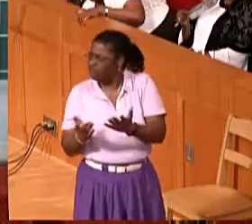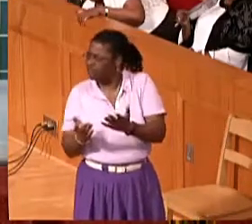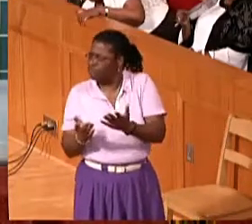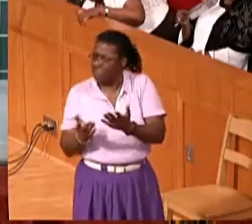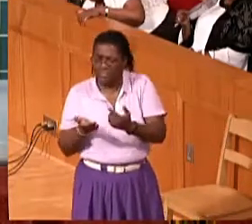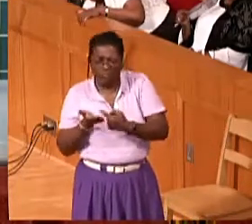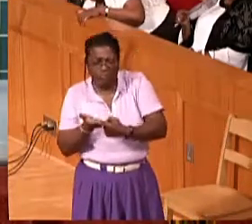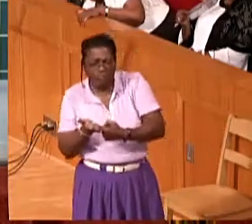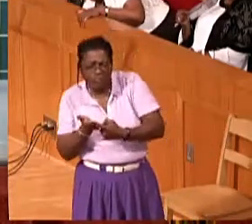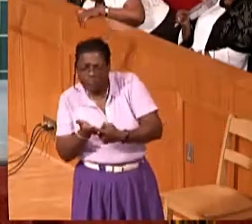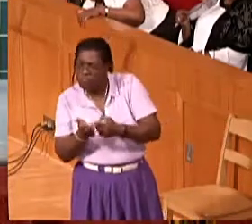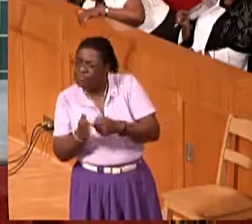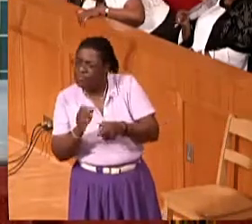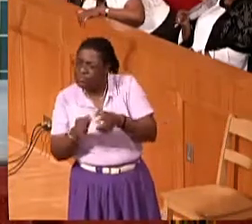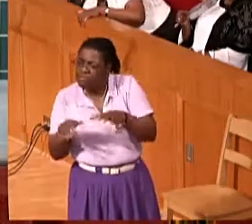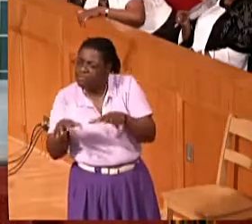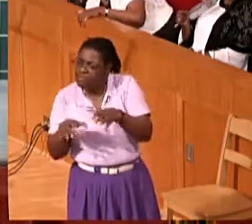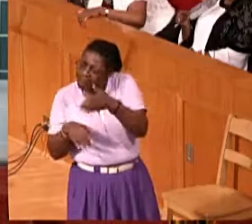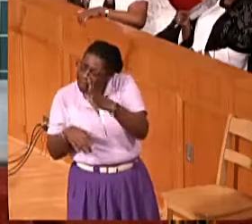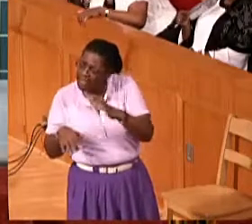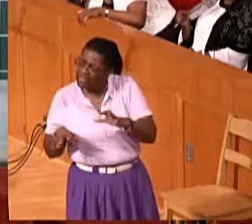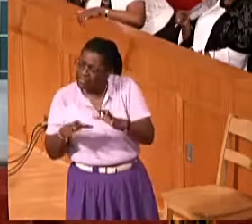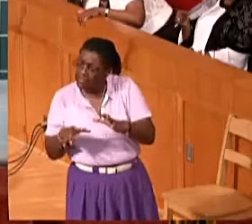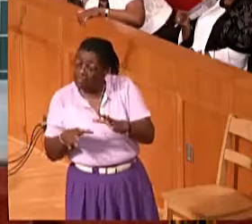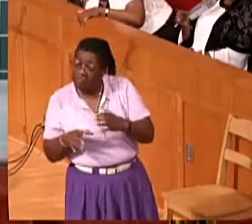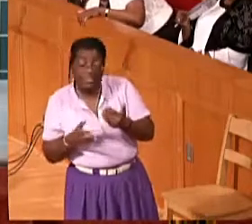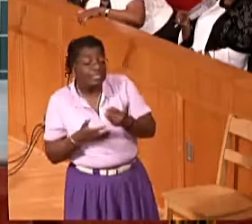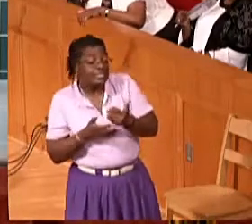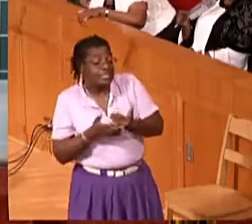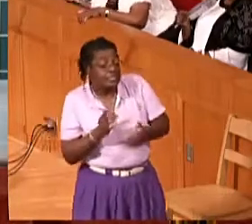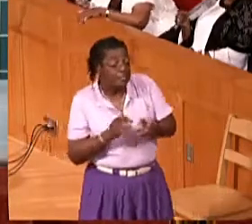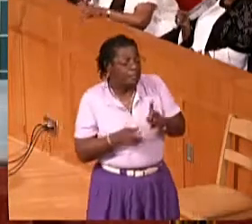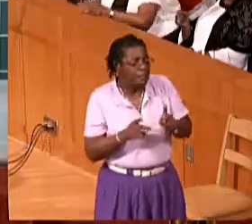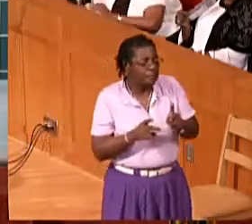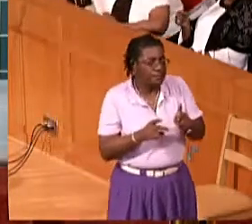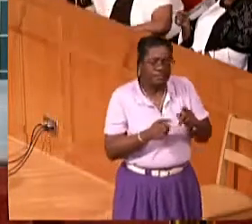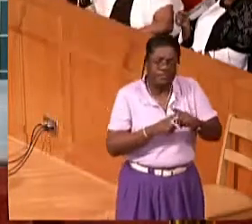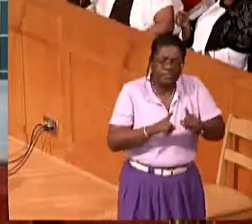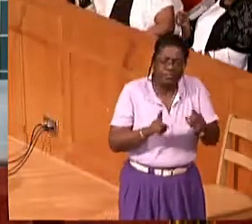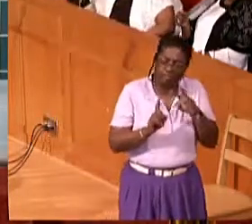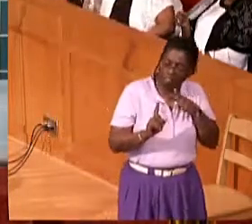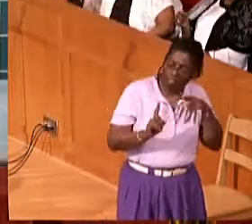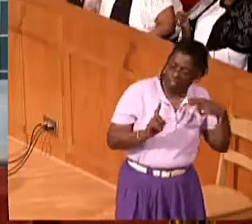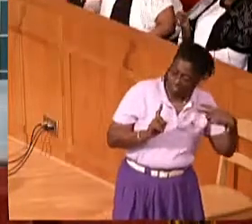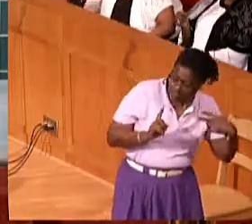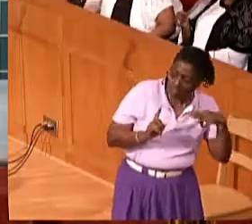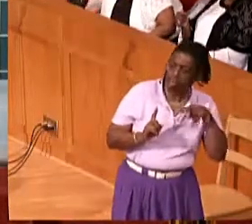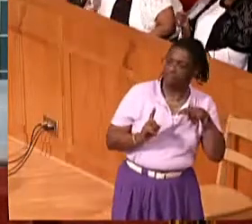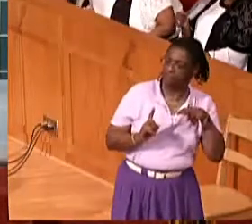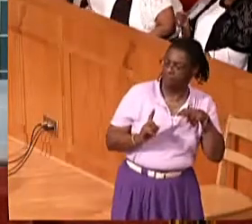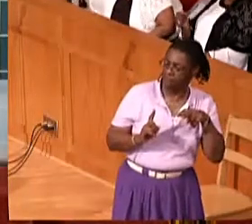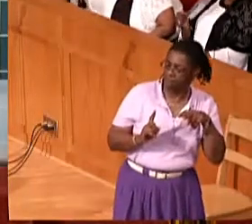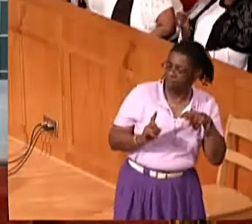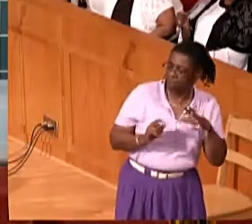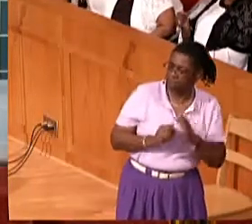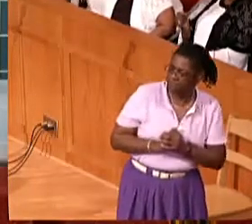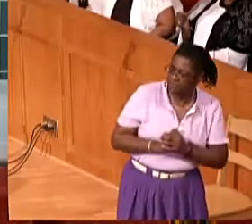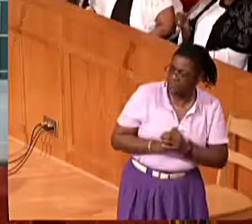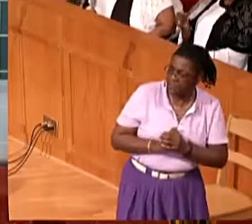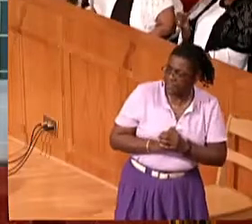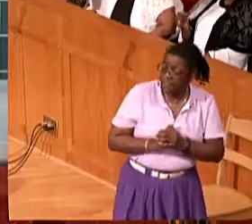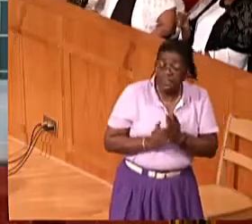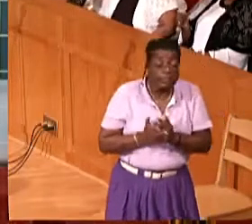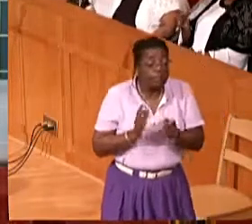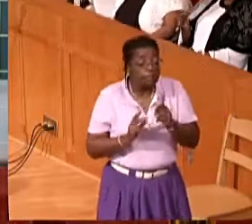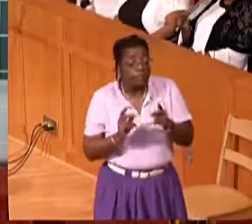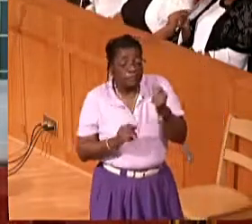a preconceived misconception about how you ought to look. Folk think that when you're saved, you got to come in and